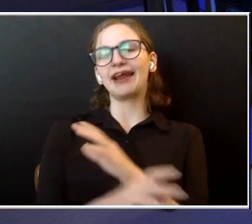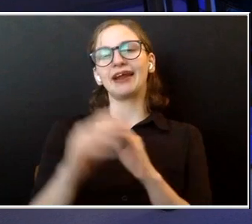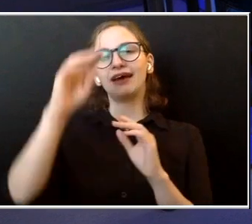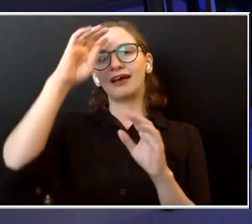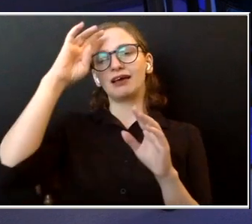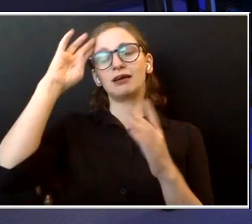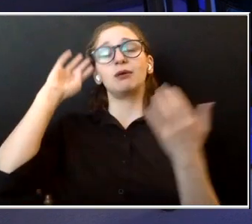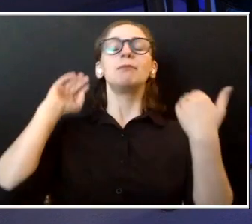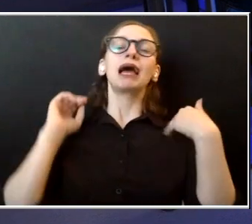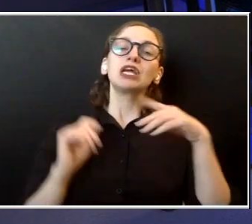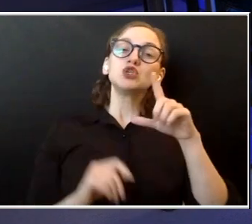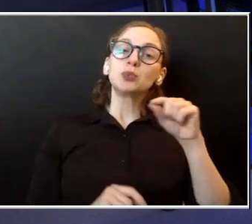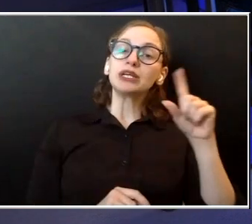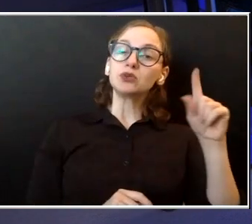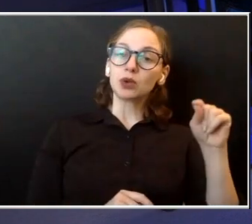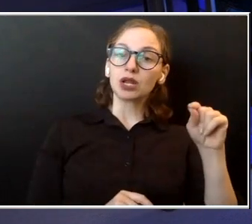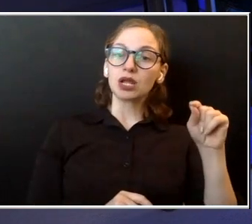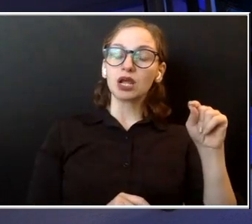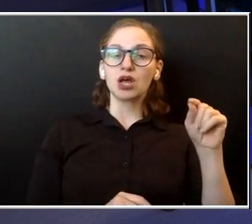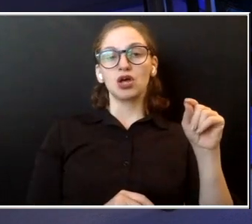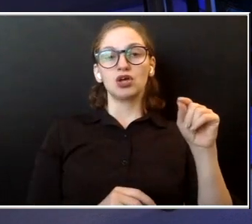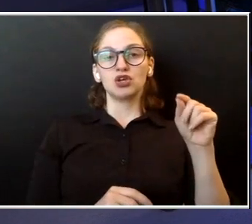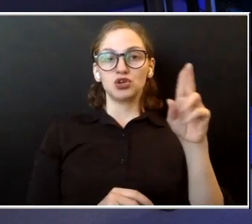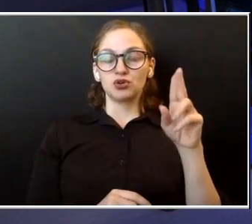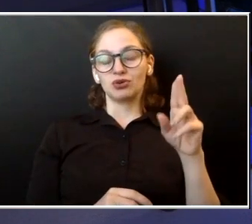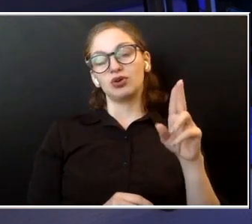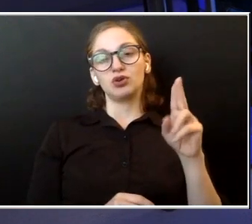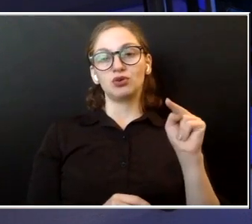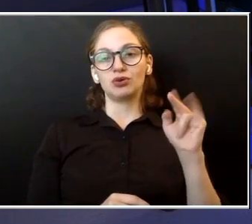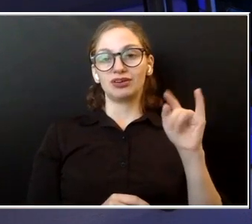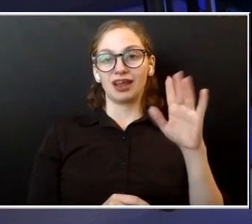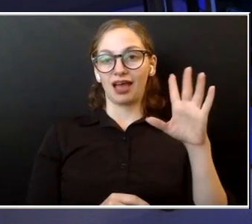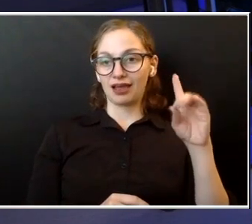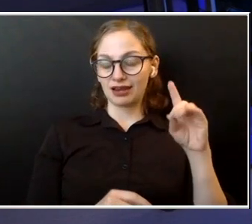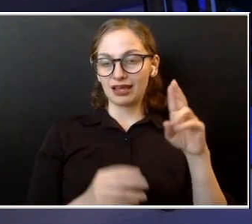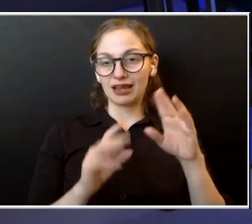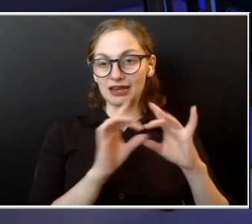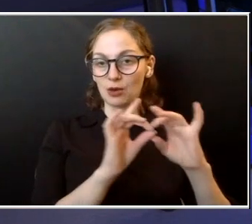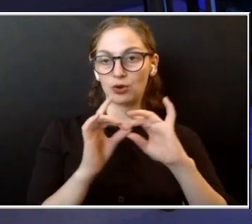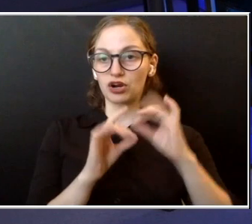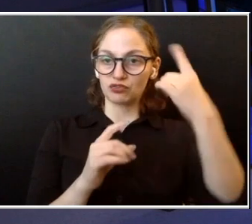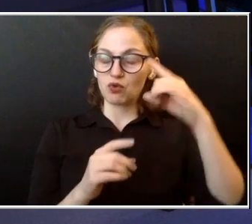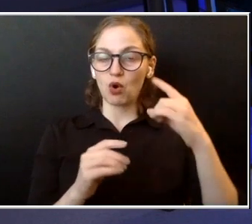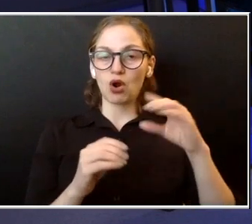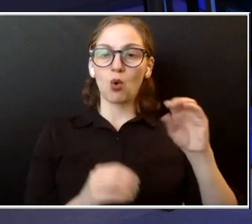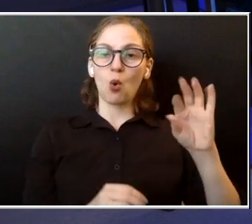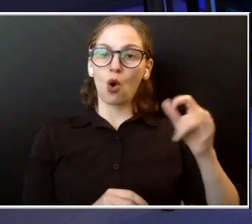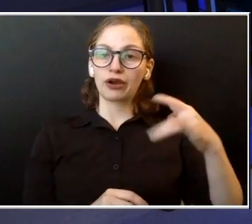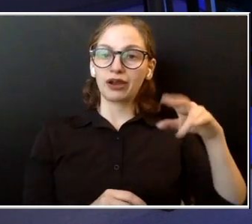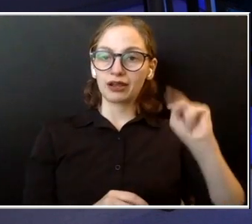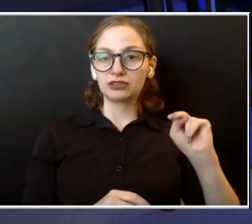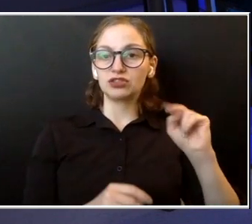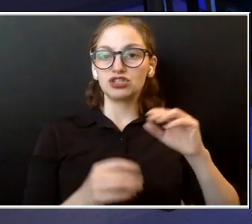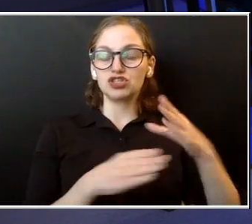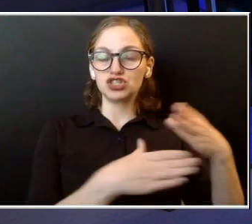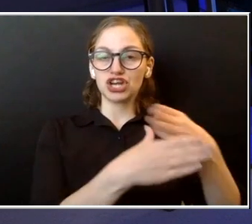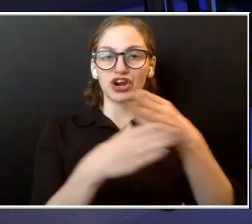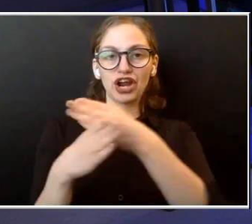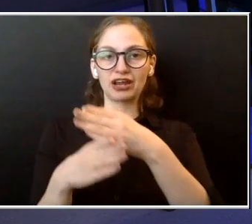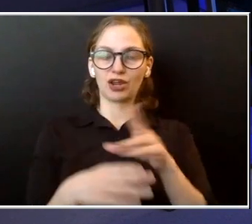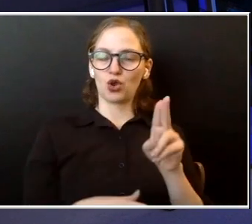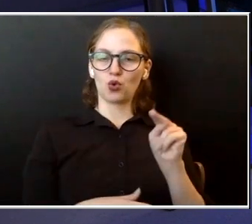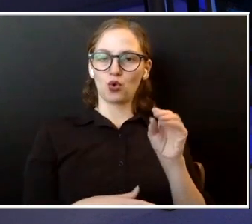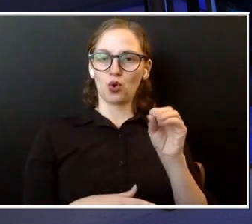United Network for Organ Sharing, UNOS, came up with a new way of distributing available organs. Talk to us a little bit about